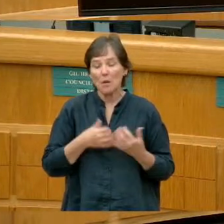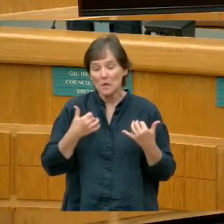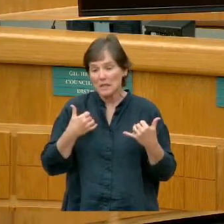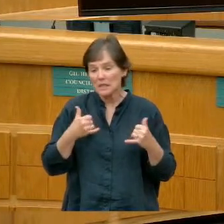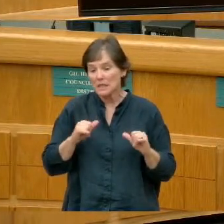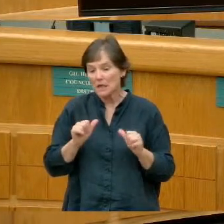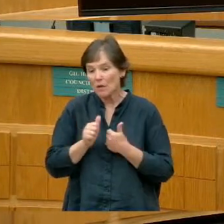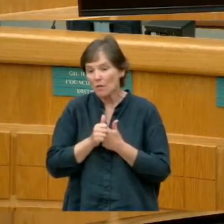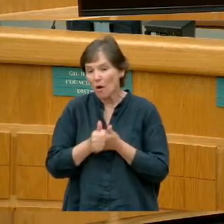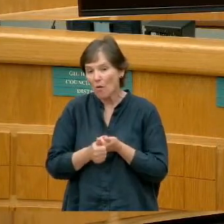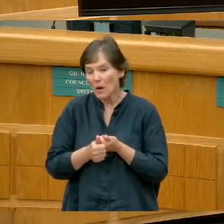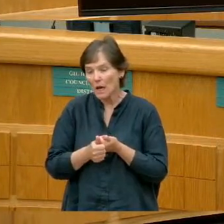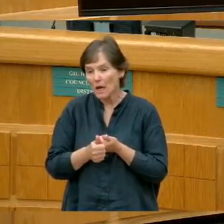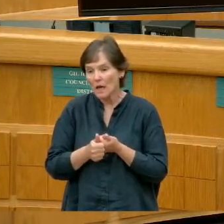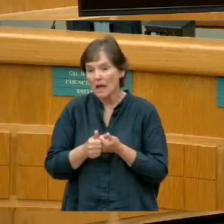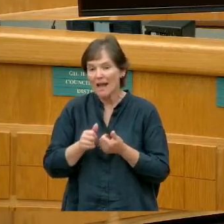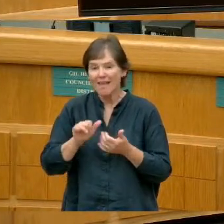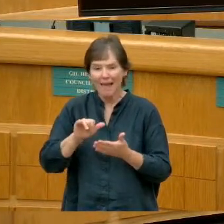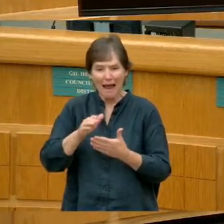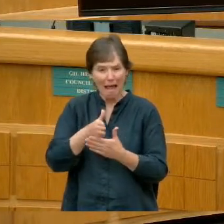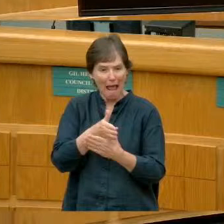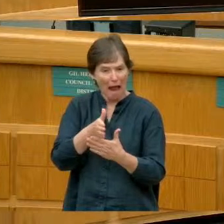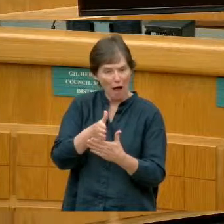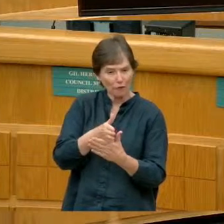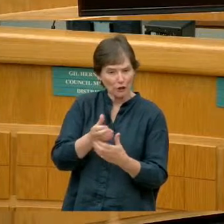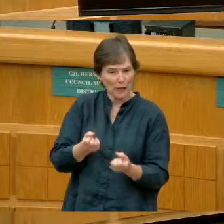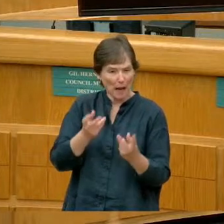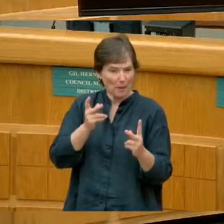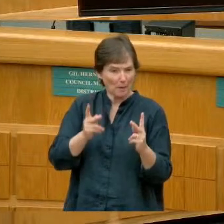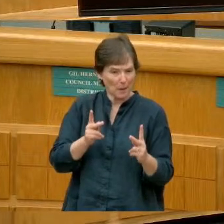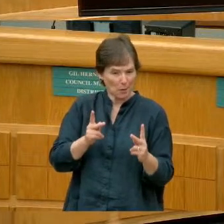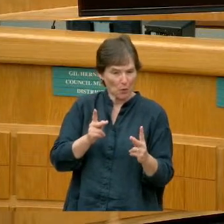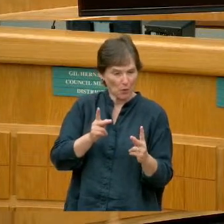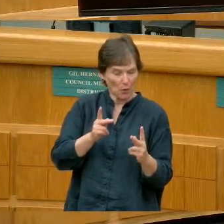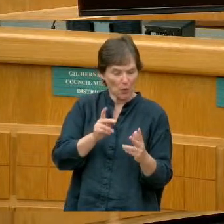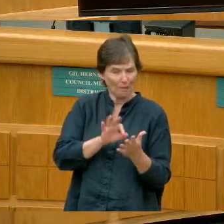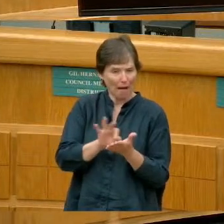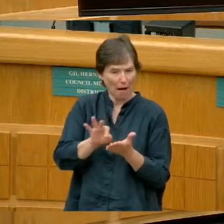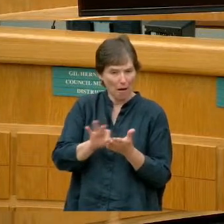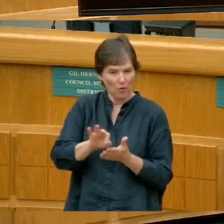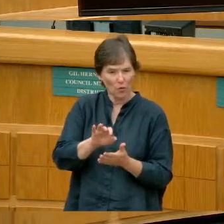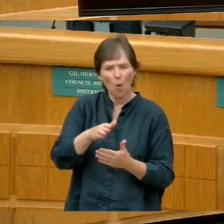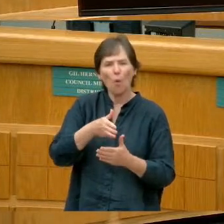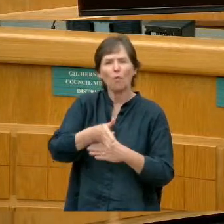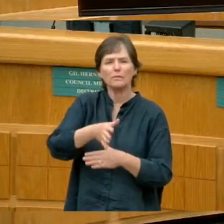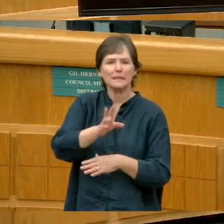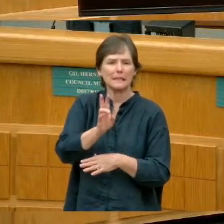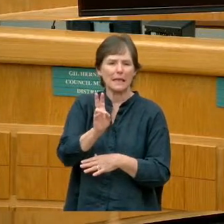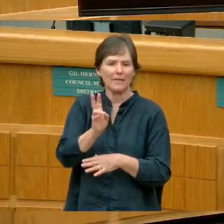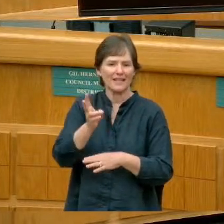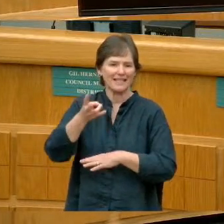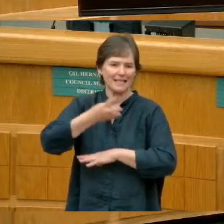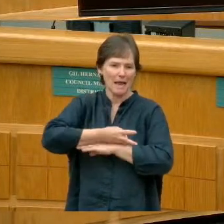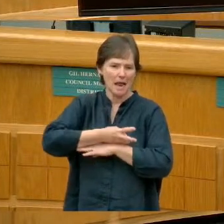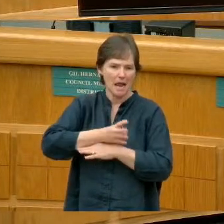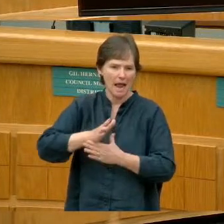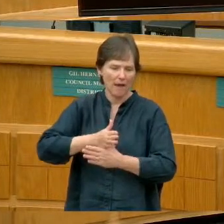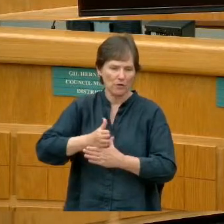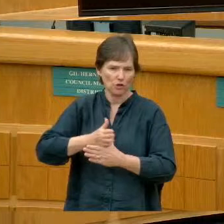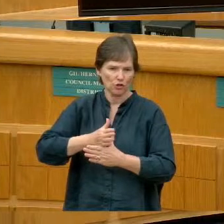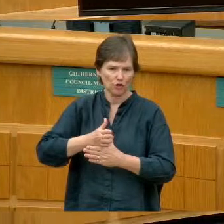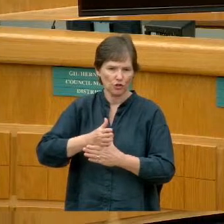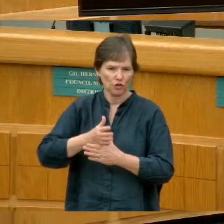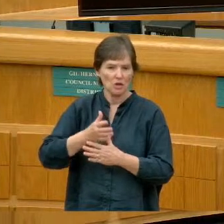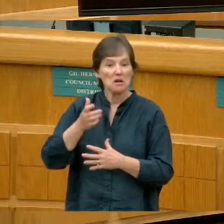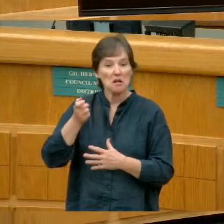7-day average and the daily versus that 7-day running average. So this is on testing. It does show a little bit of a dip